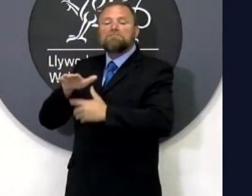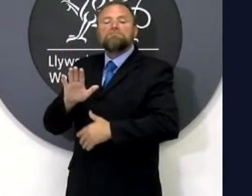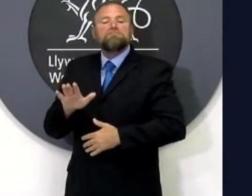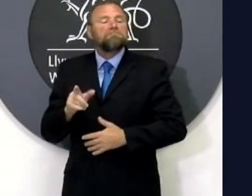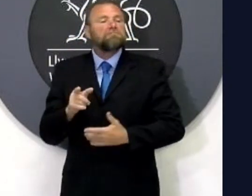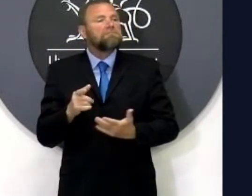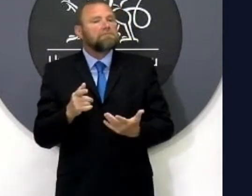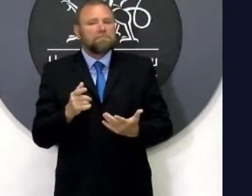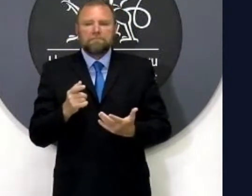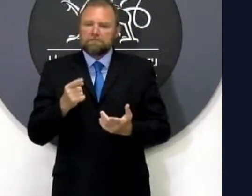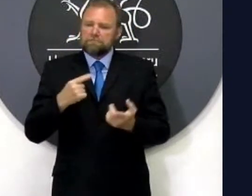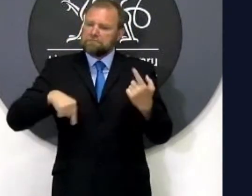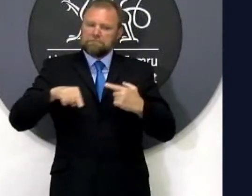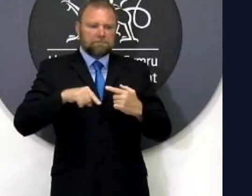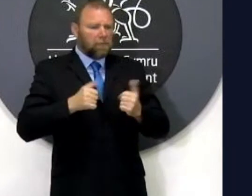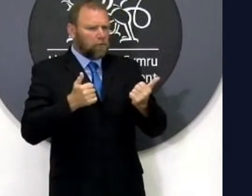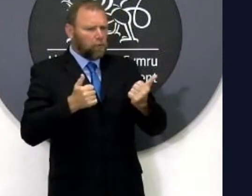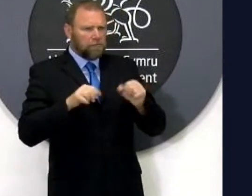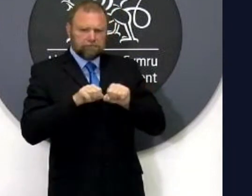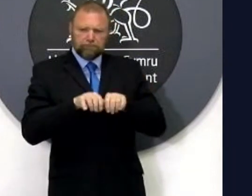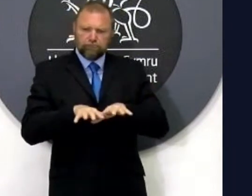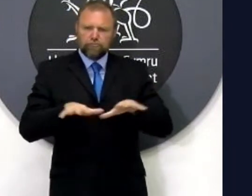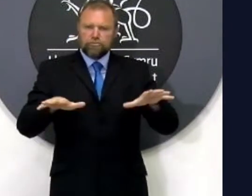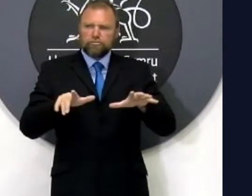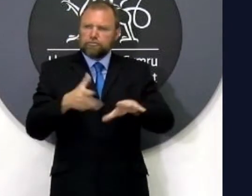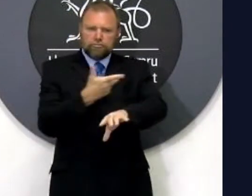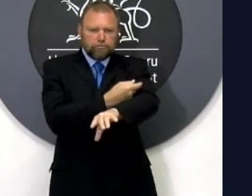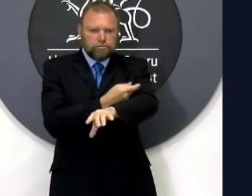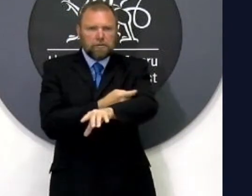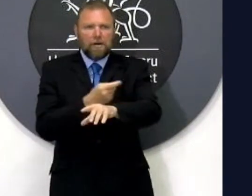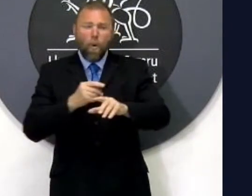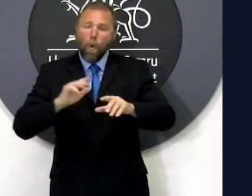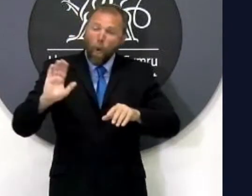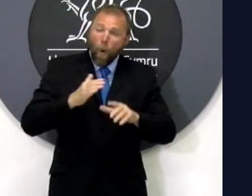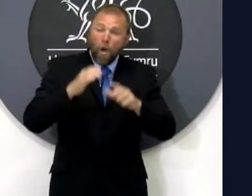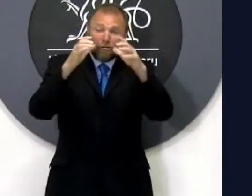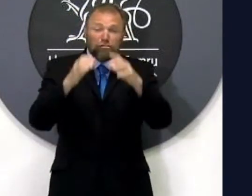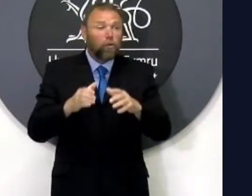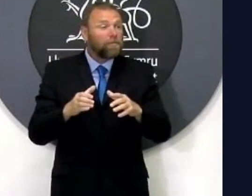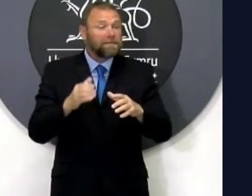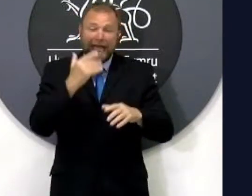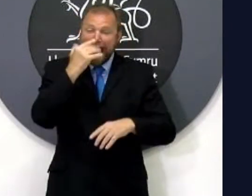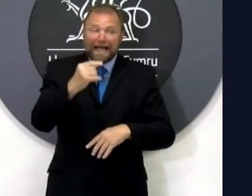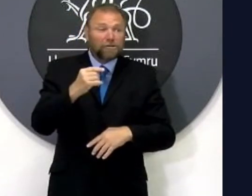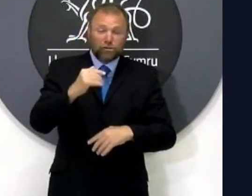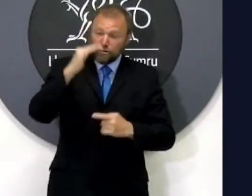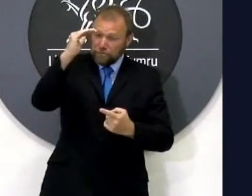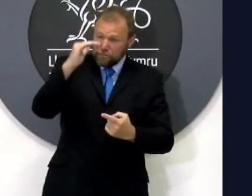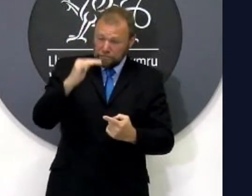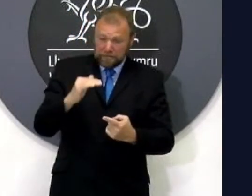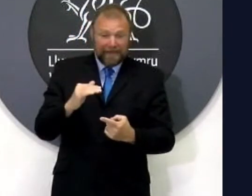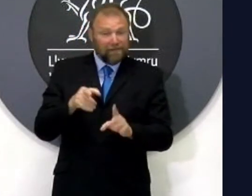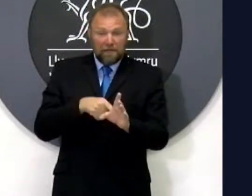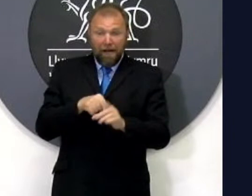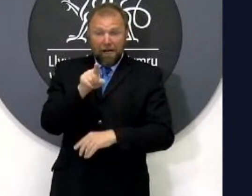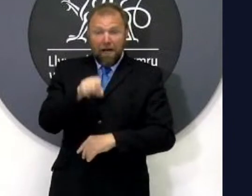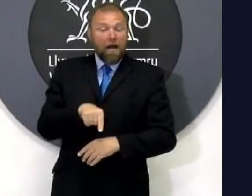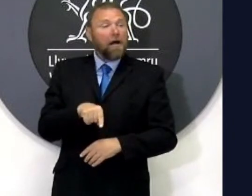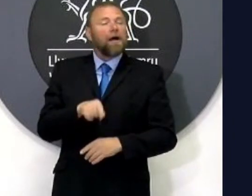really quite good coverage rates, even down to the younger groups, of course, who are the groups who are mostly